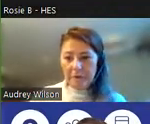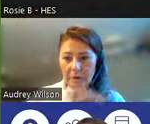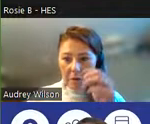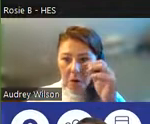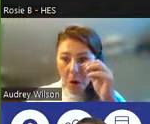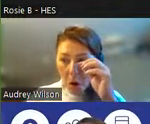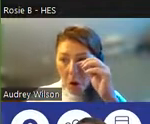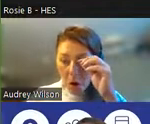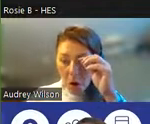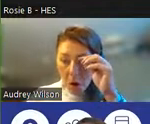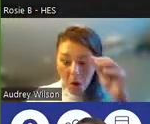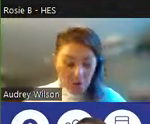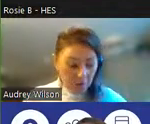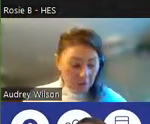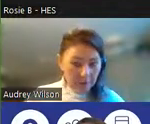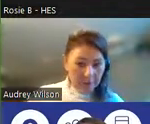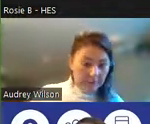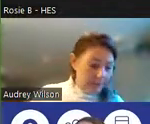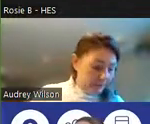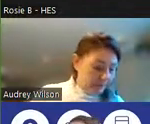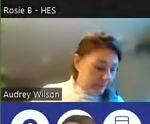fine. Just butt in.